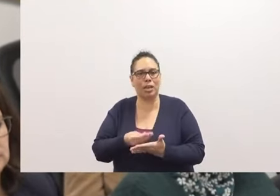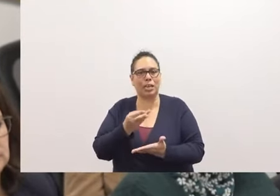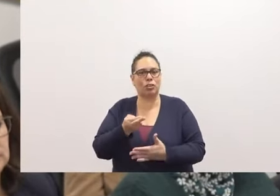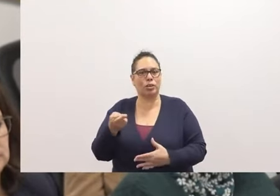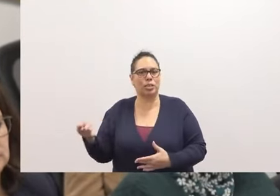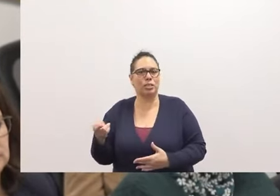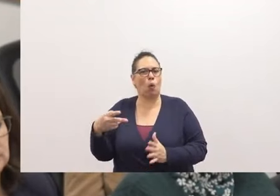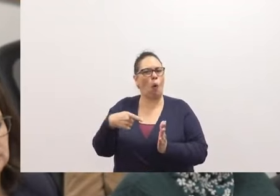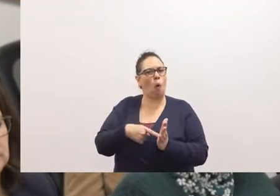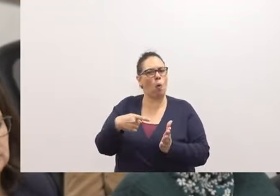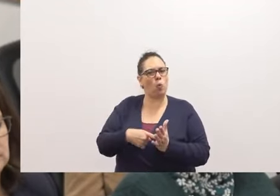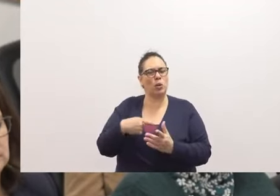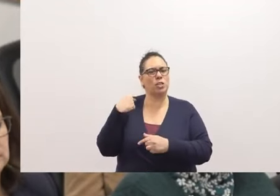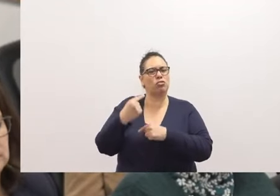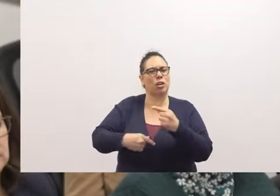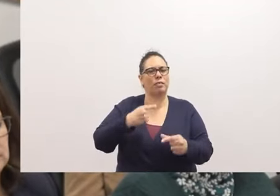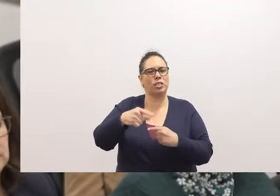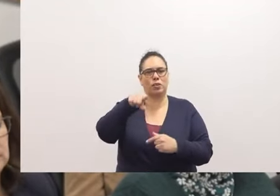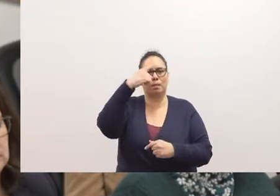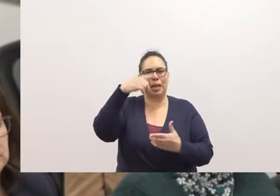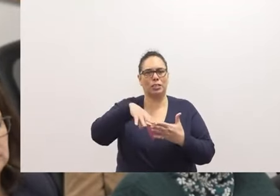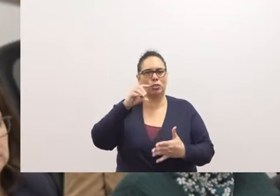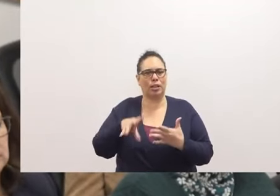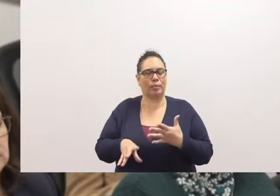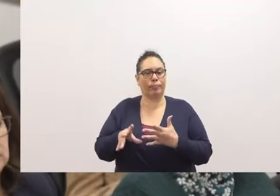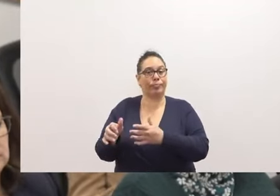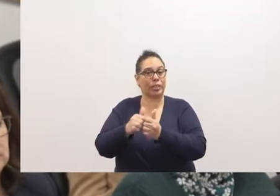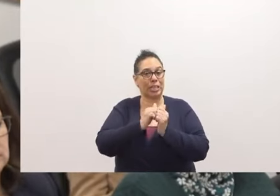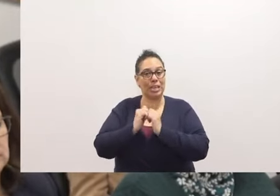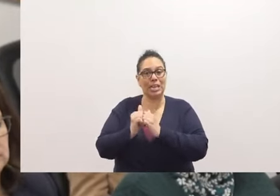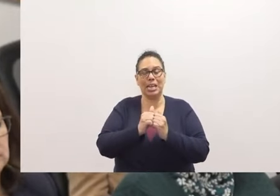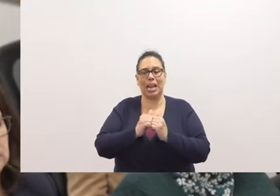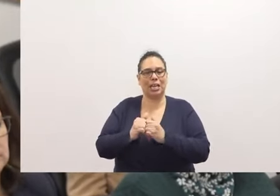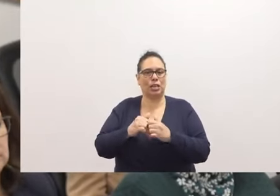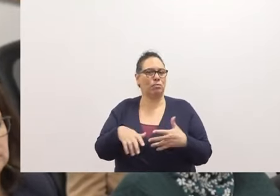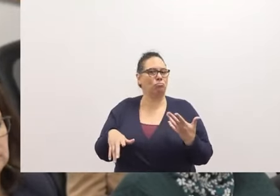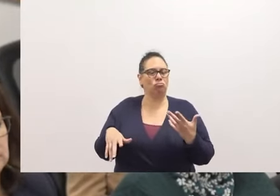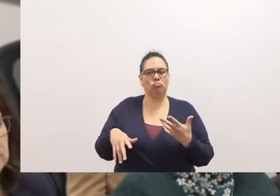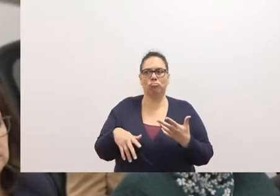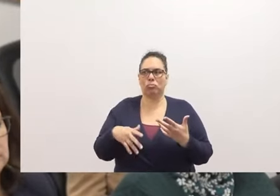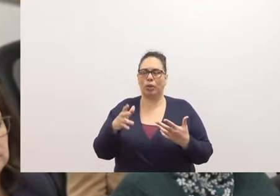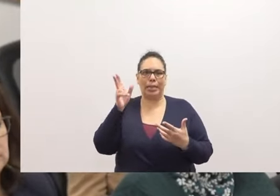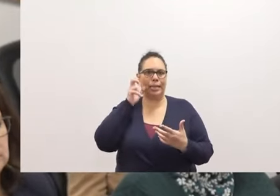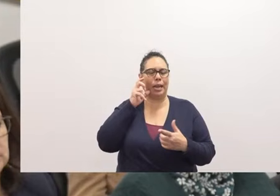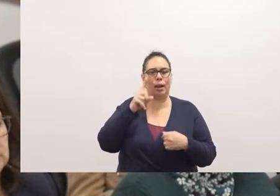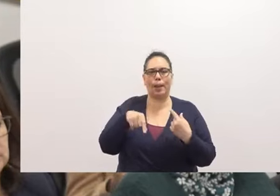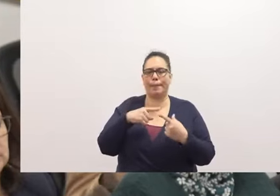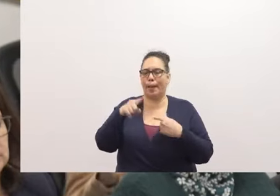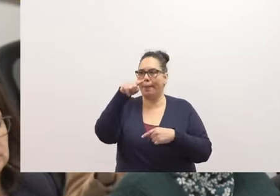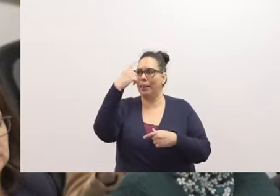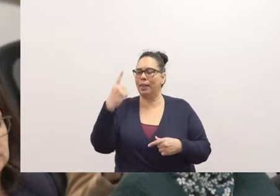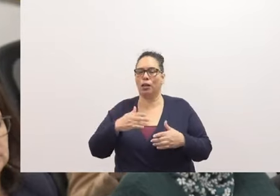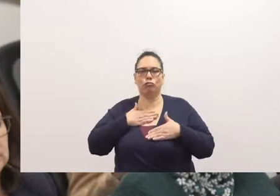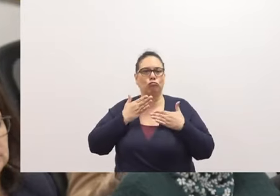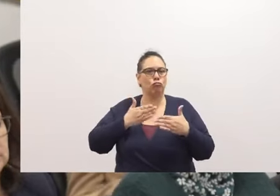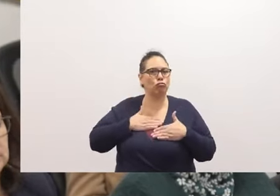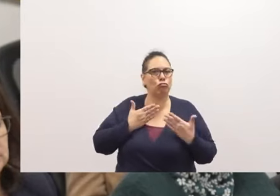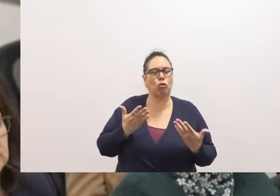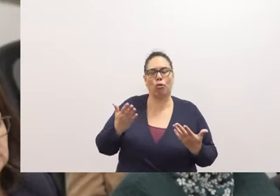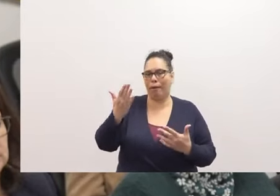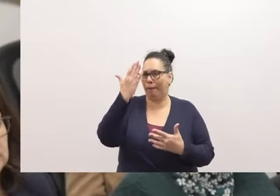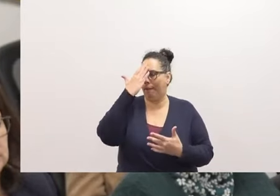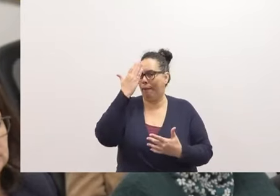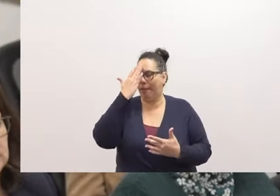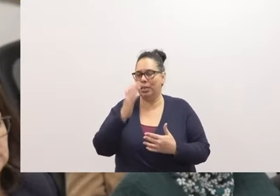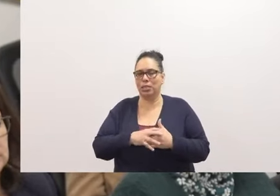of Black students. Together, our school will amplify stories of Black joy, humanity, and knowledge. Please continue to double down your